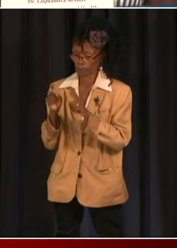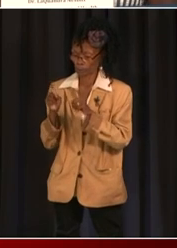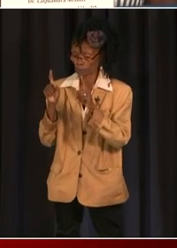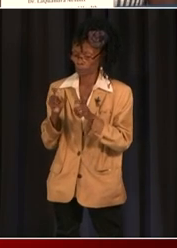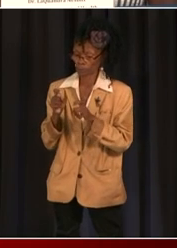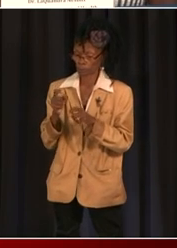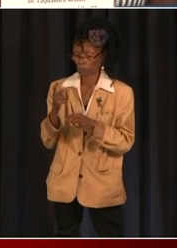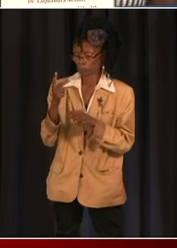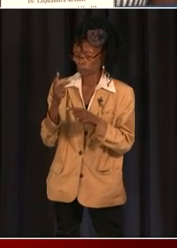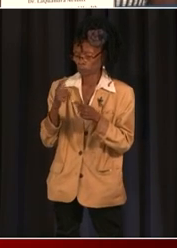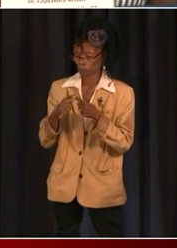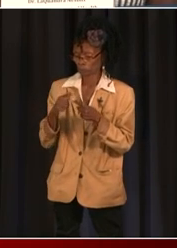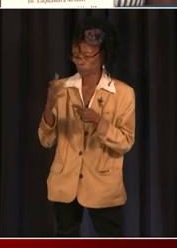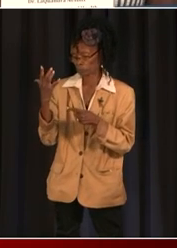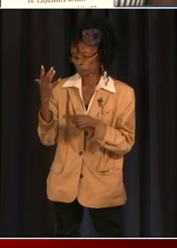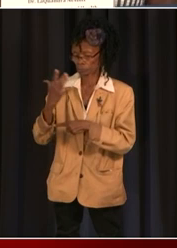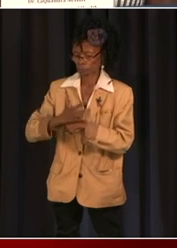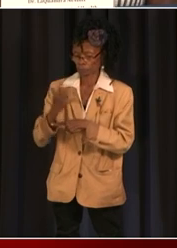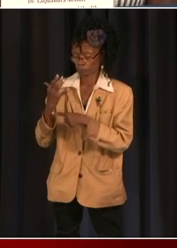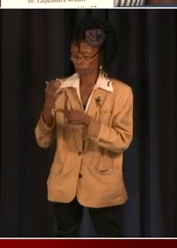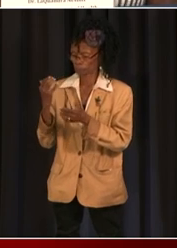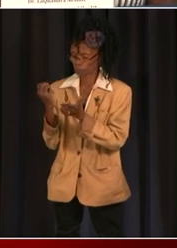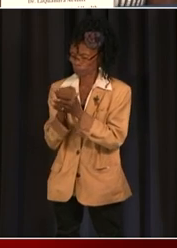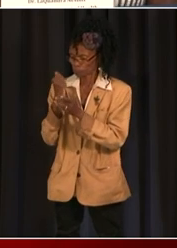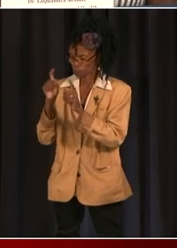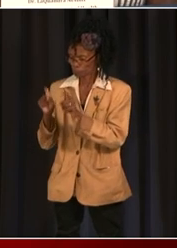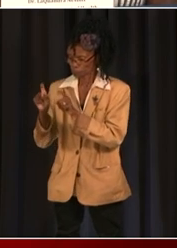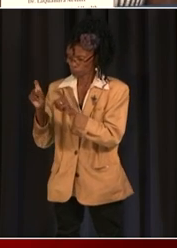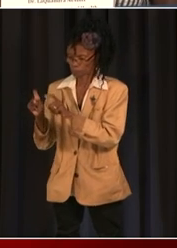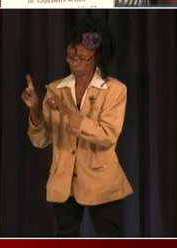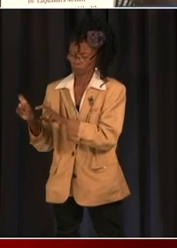time period after they return.